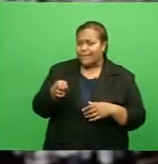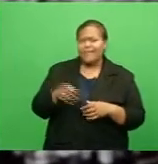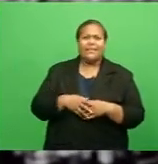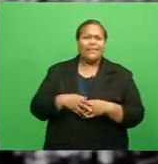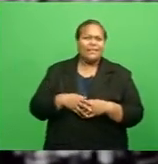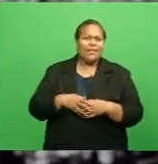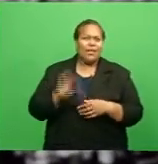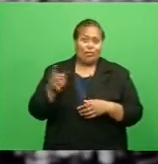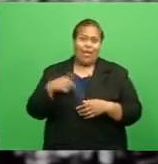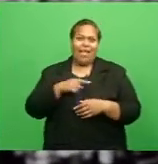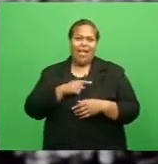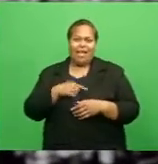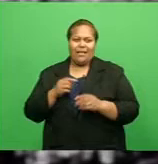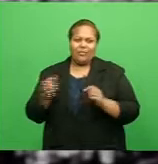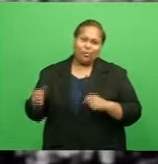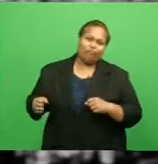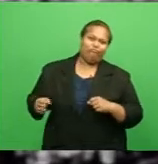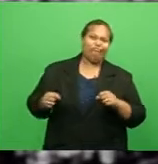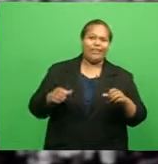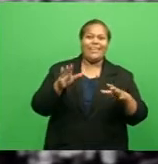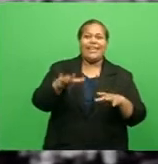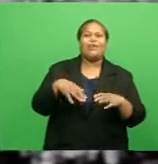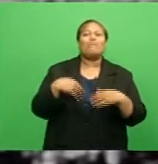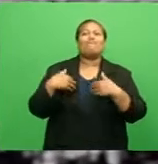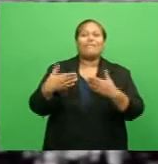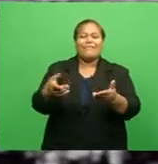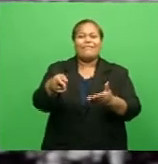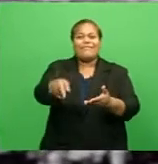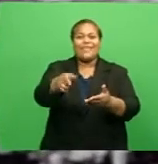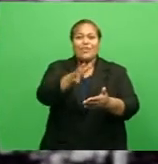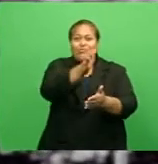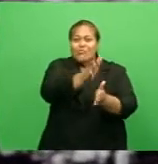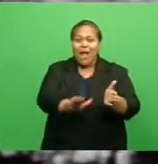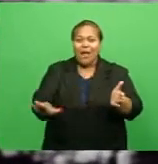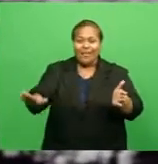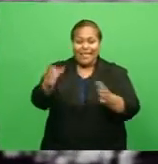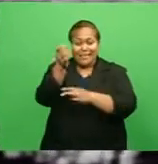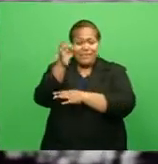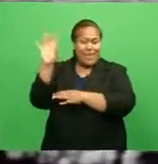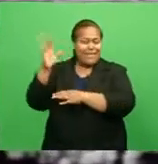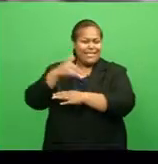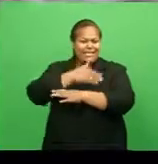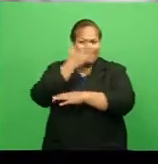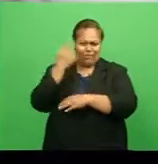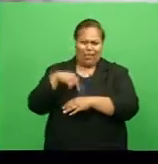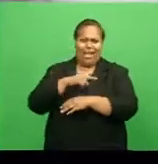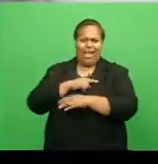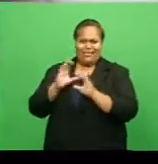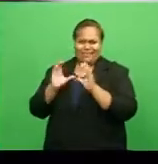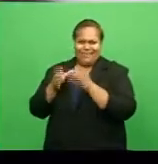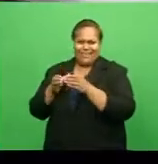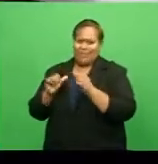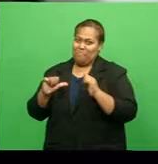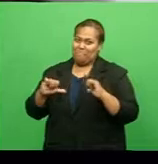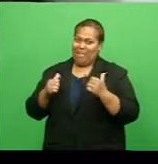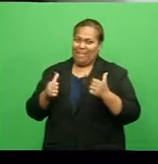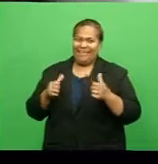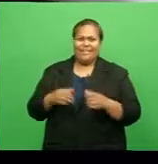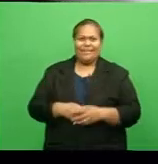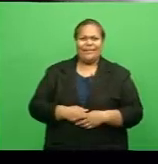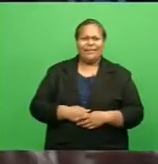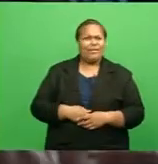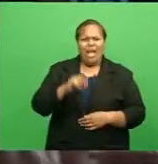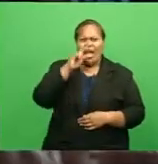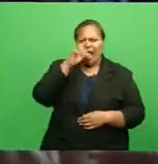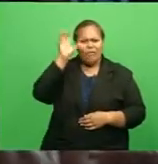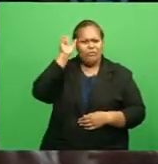worked. We pushed it onto the ground at Independence Day, and we were all proud, a small group of us. Despite not being able to recall any